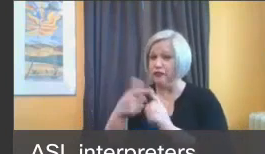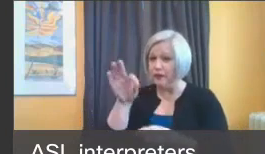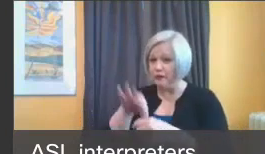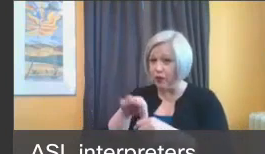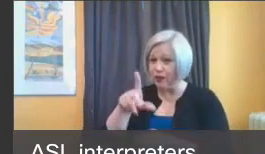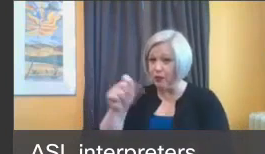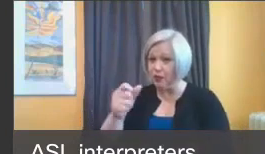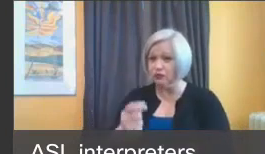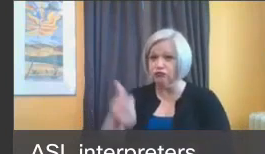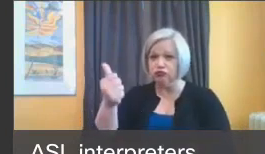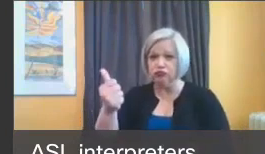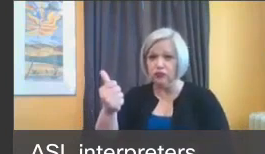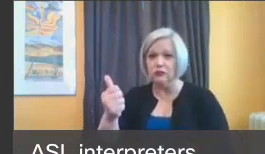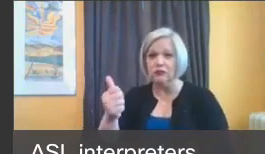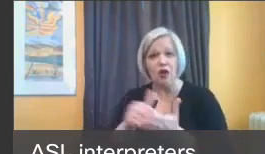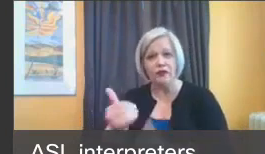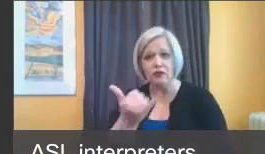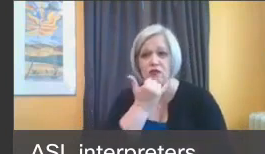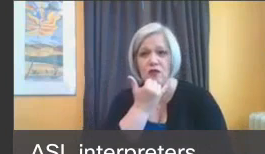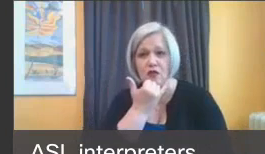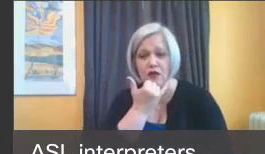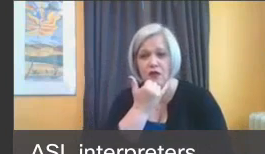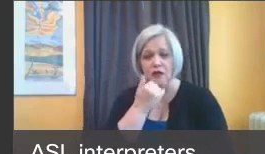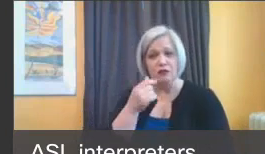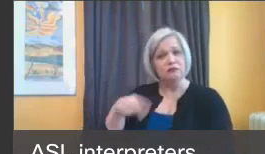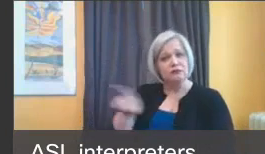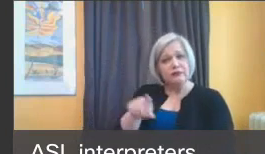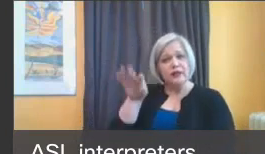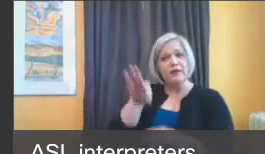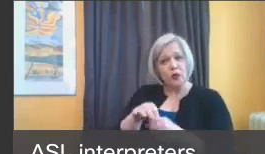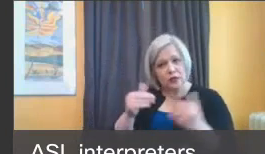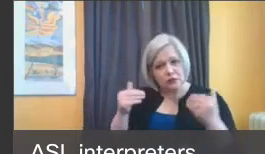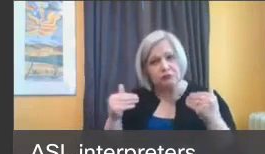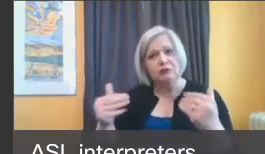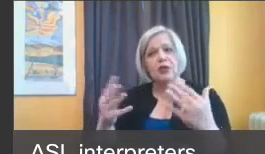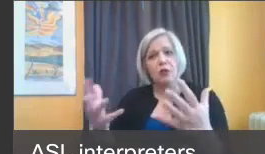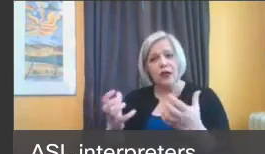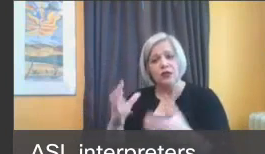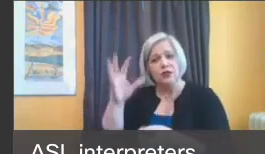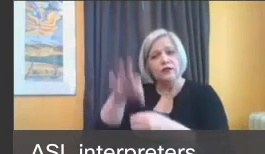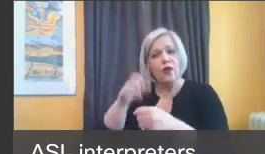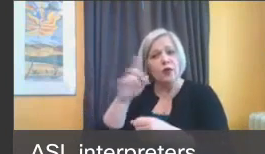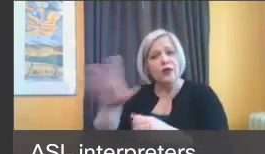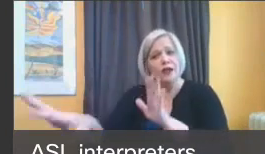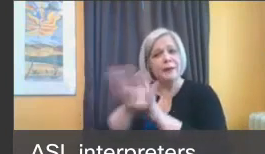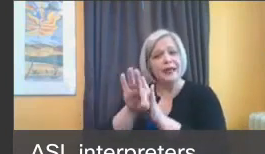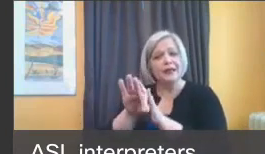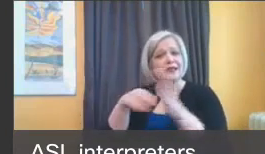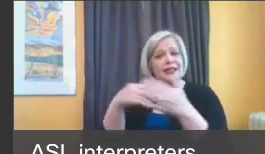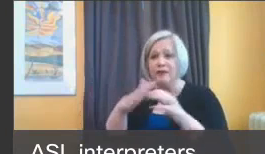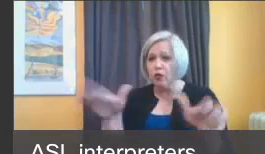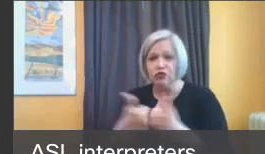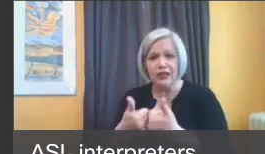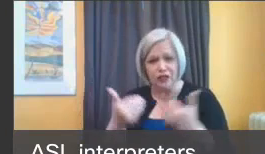often erroneously. These voters have nonetheless opted to participate in the political process despite these difficulties,